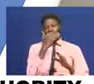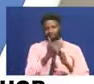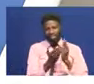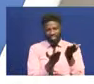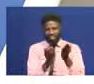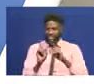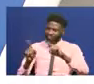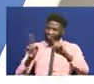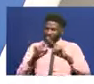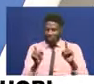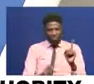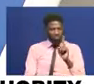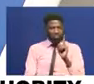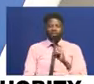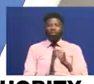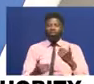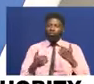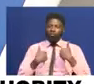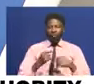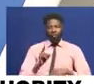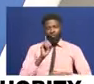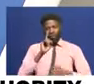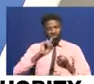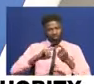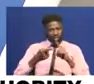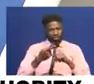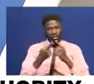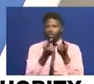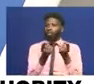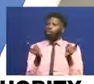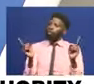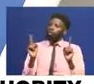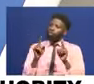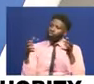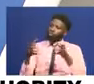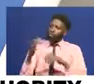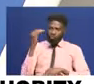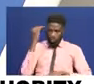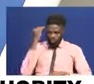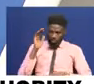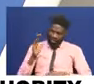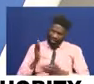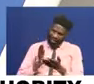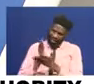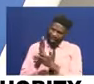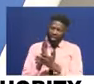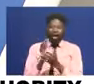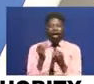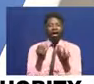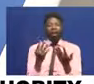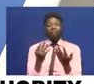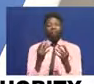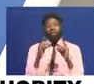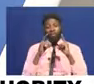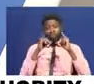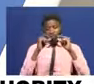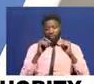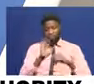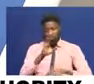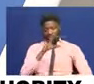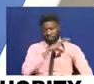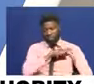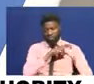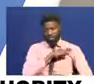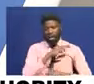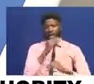everybody, even every single Kenyan citizen, will be able to know what they're entitled to in terms of number. If we tell you you're entitled to this level of benefit,